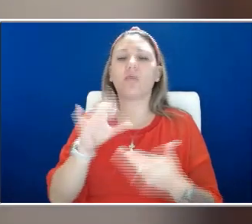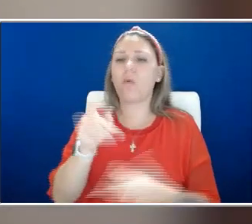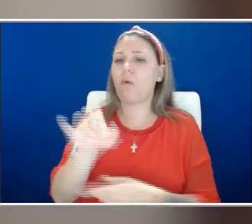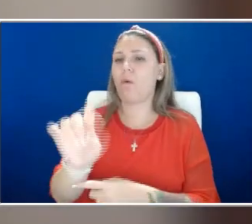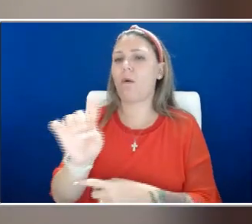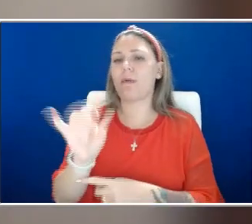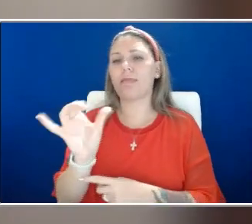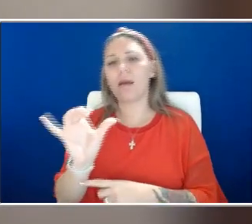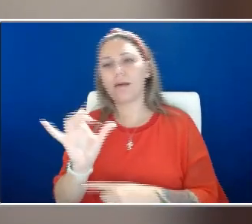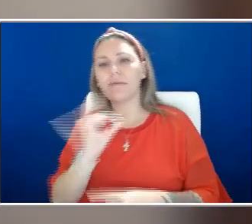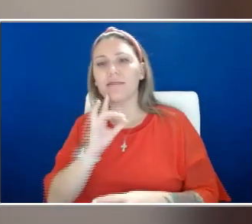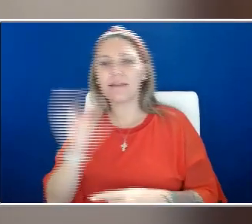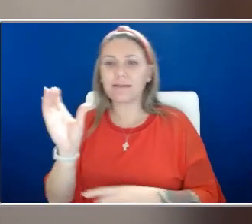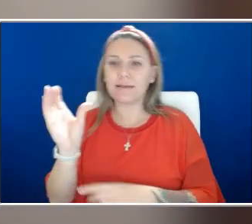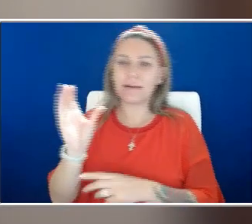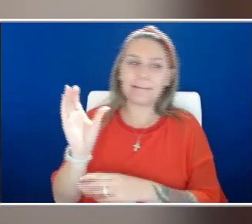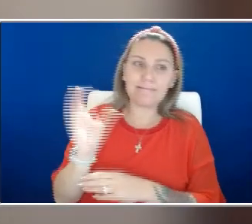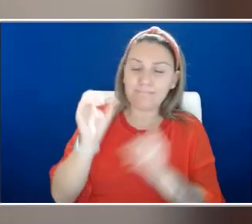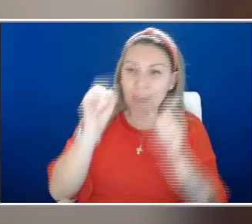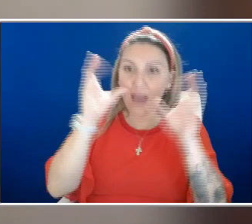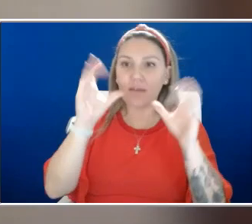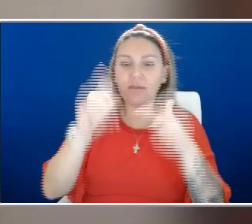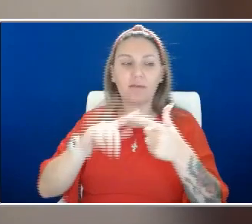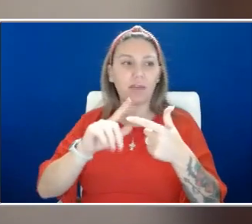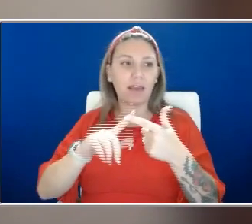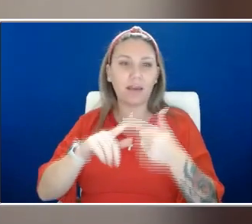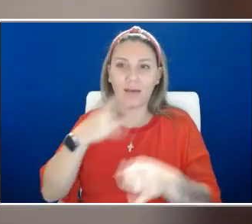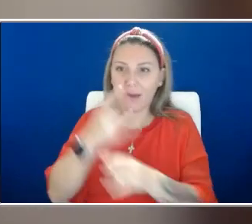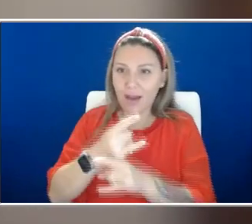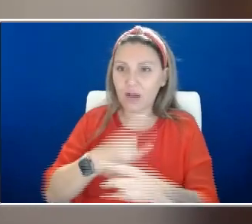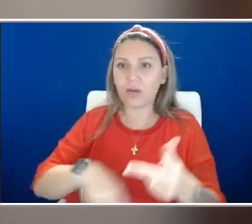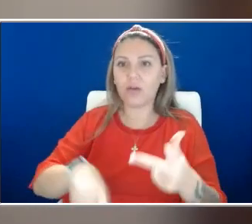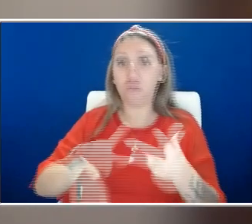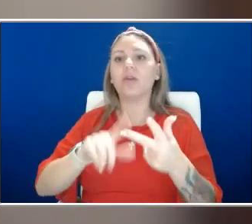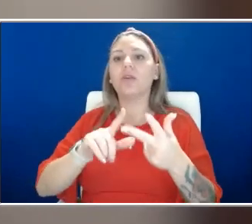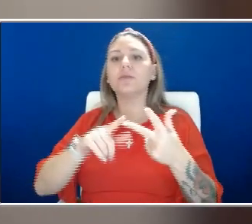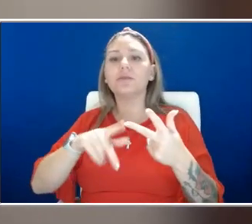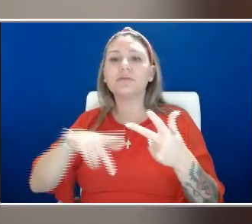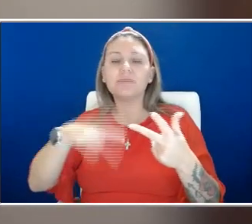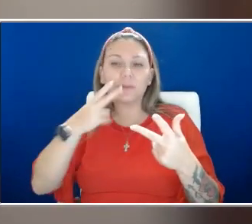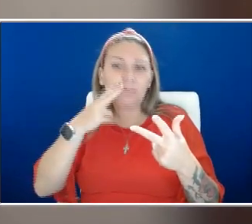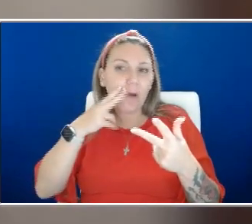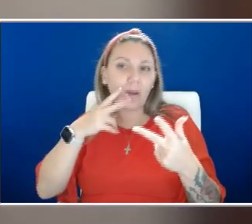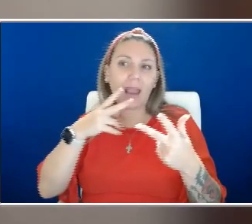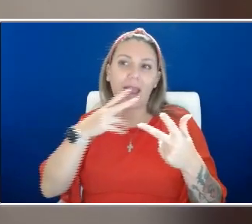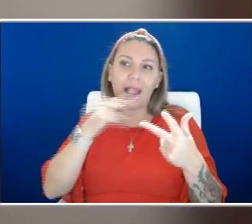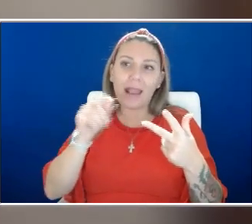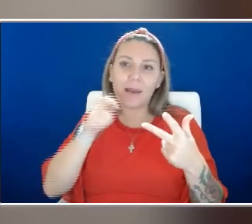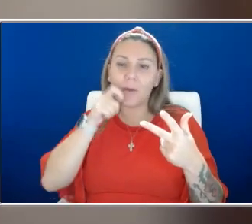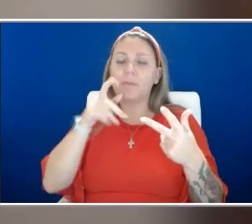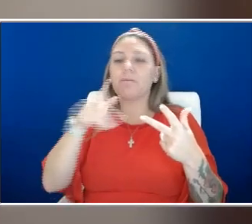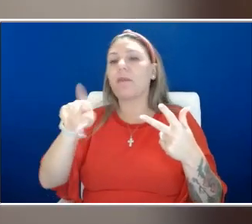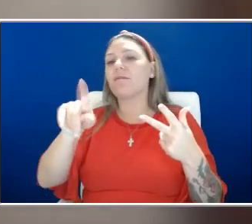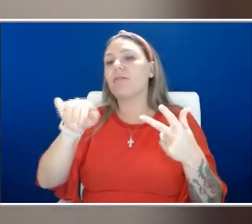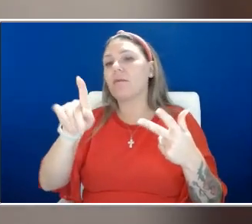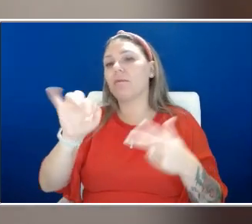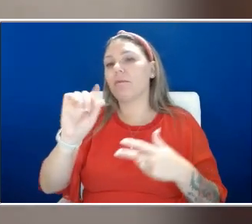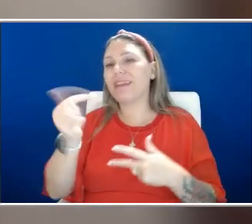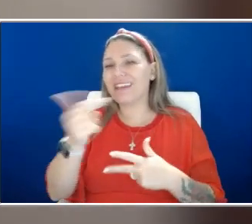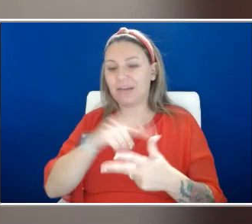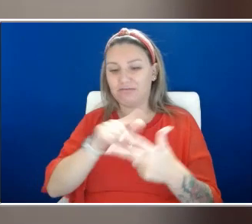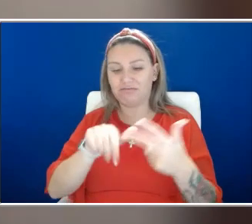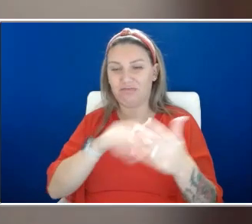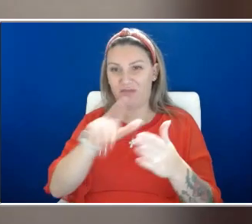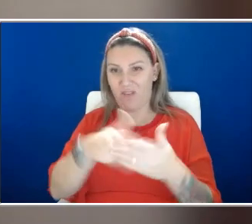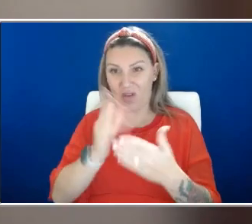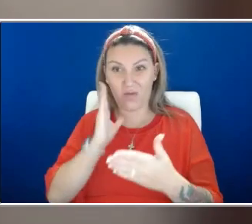like caffeine, alcohol, smoking, which includes vaping. All of these in and of themselves can be injurious to the vocal cords and certainly are going to slow